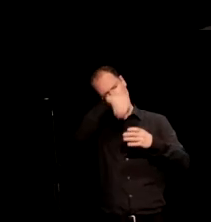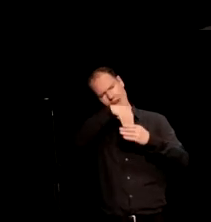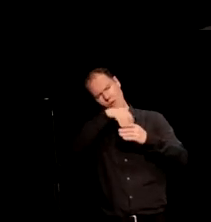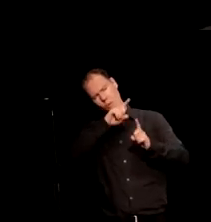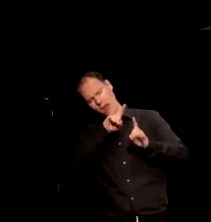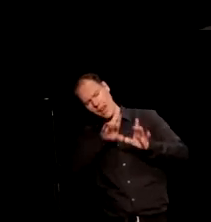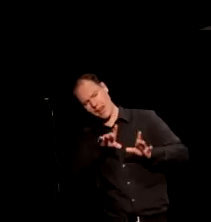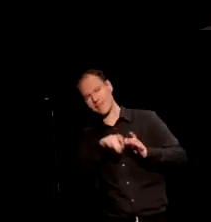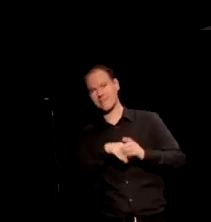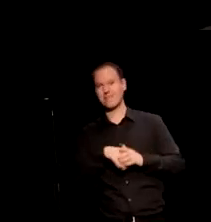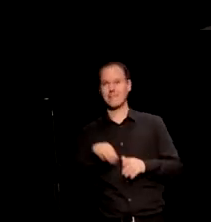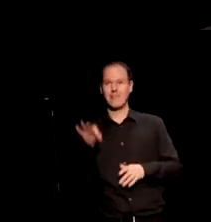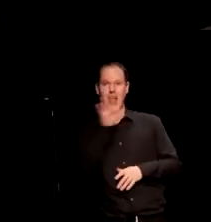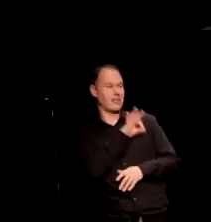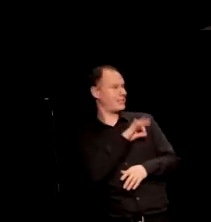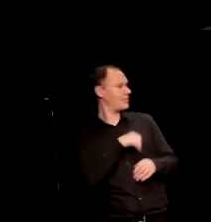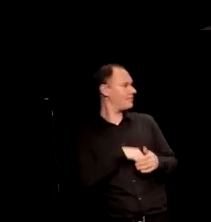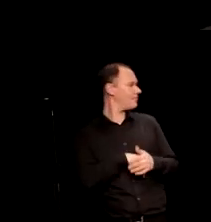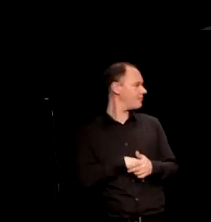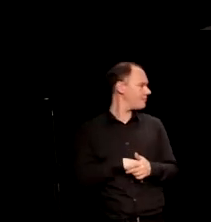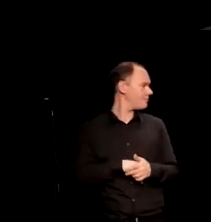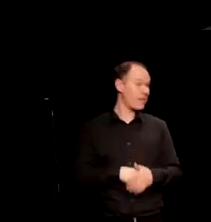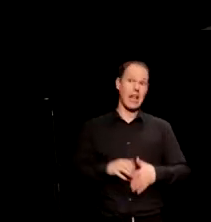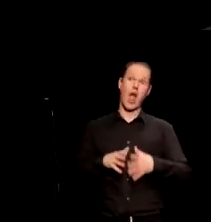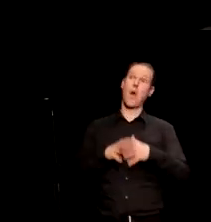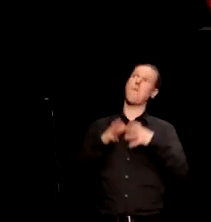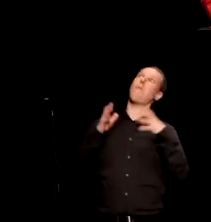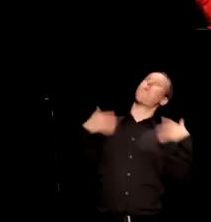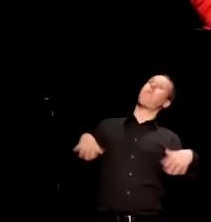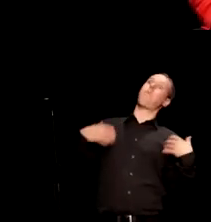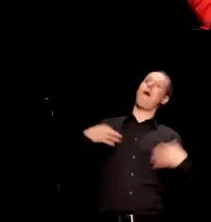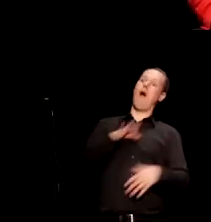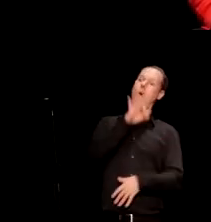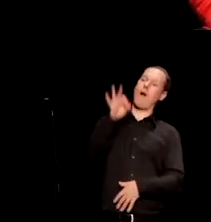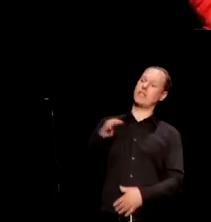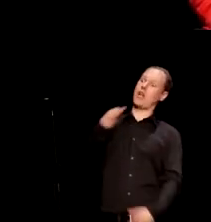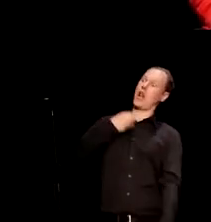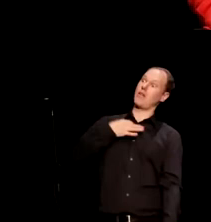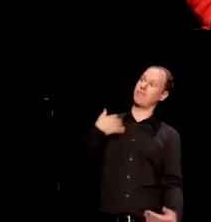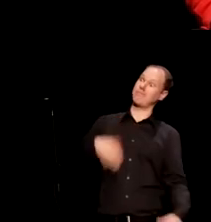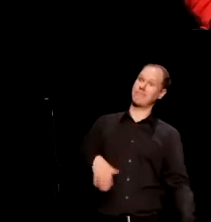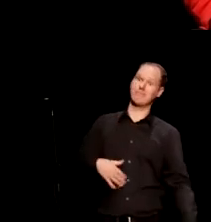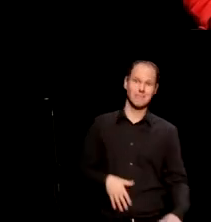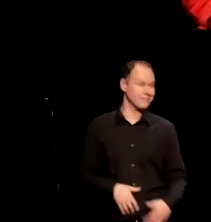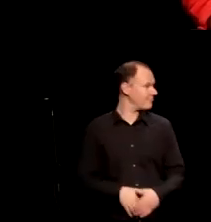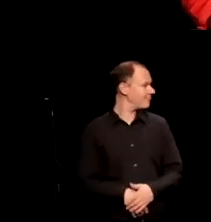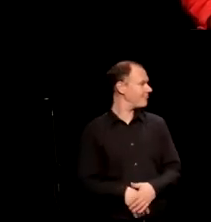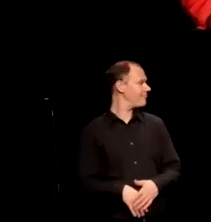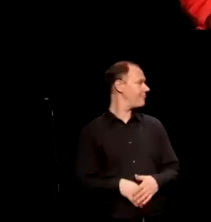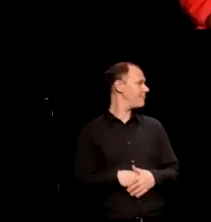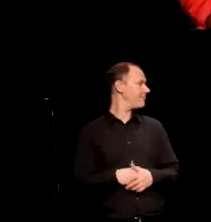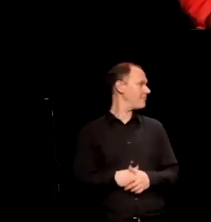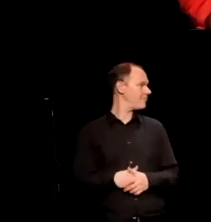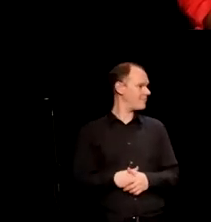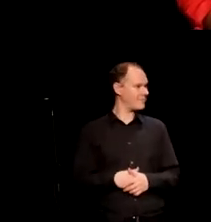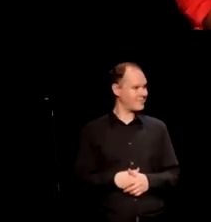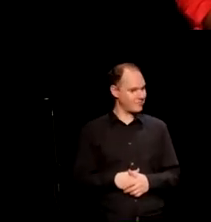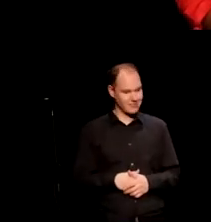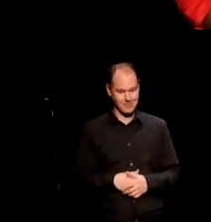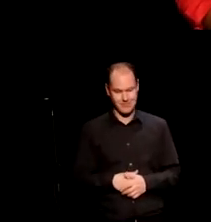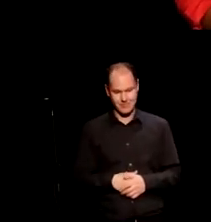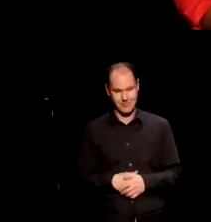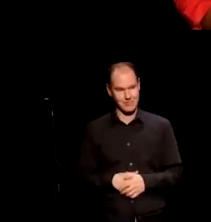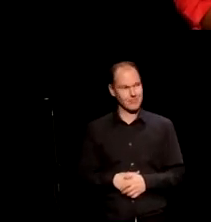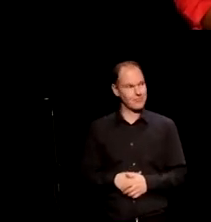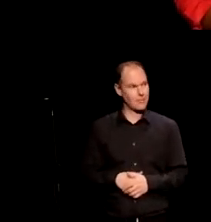And that's the whole panel. That's a big question, Margot. What are you doing to me? Thank you, Dr. Emma Smith. No, you're right. You're right.